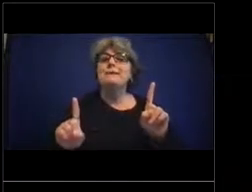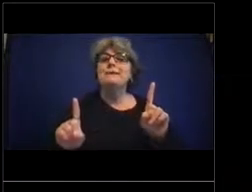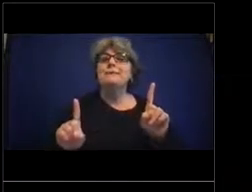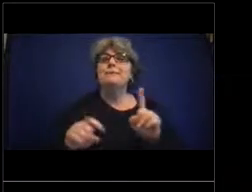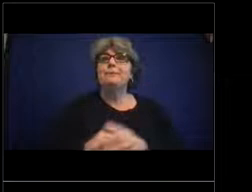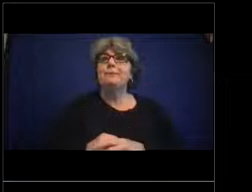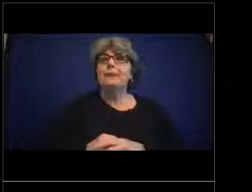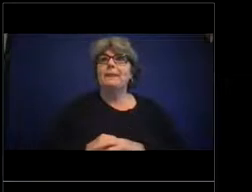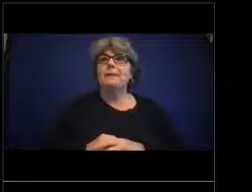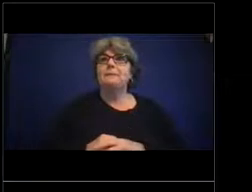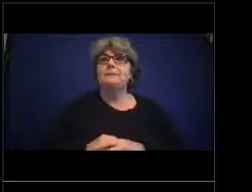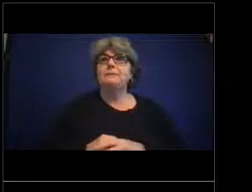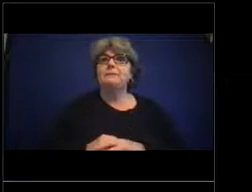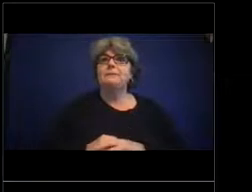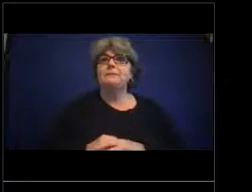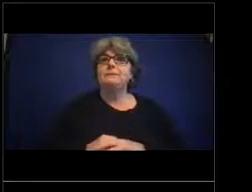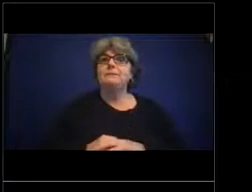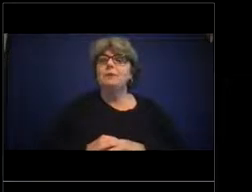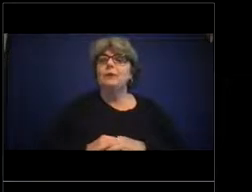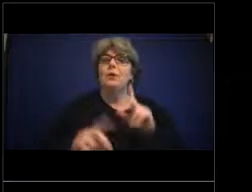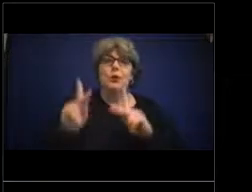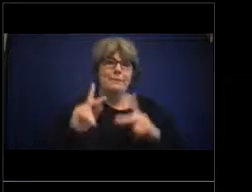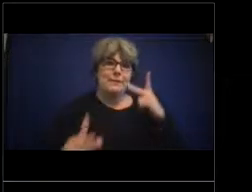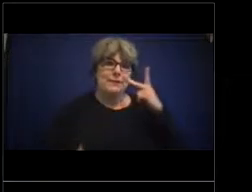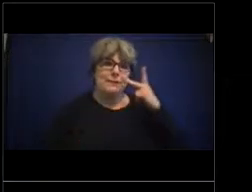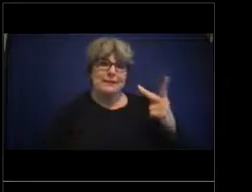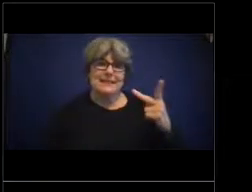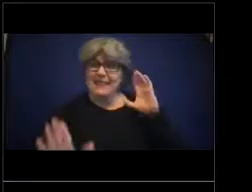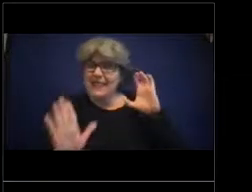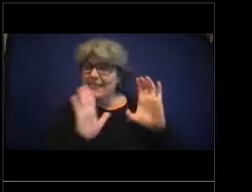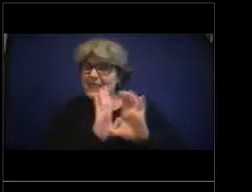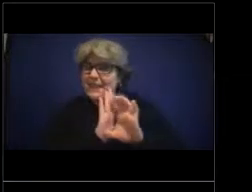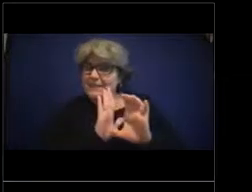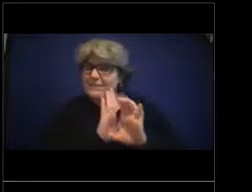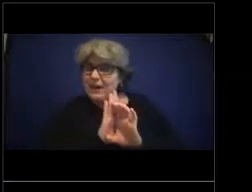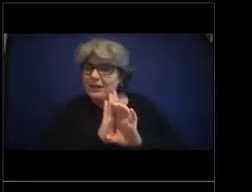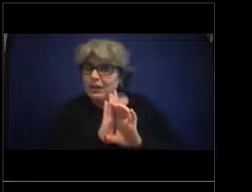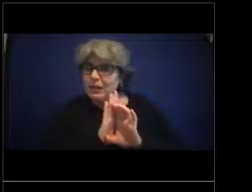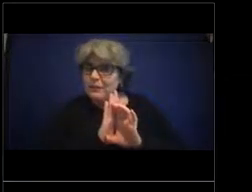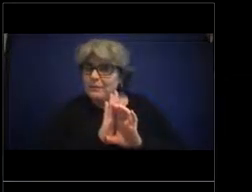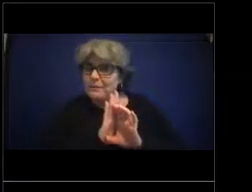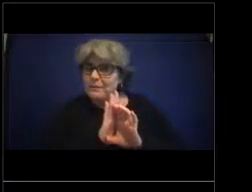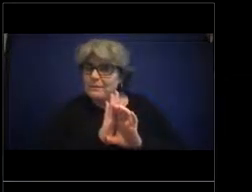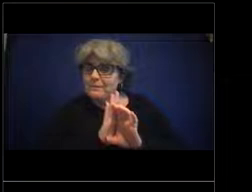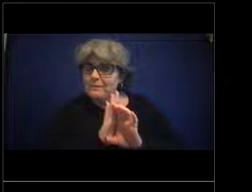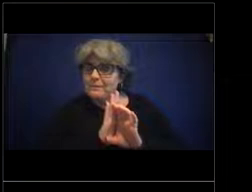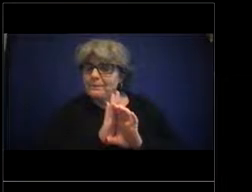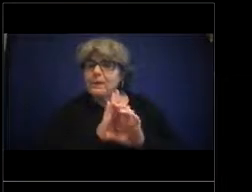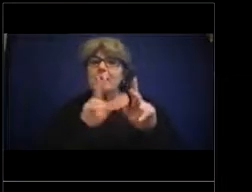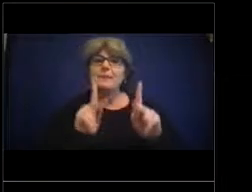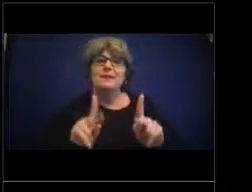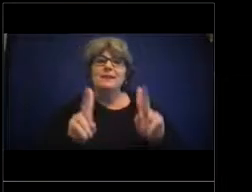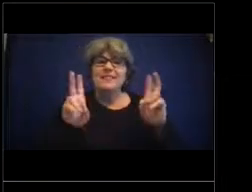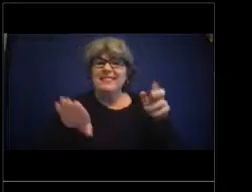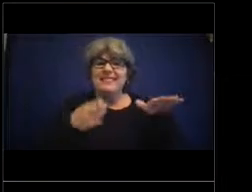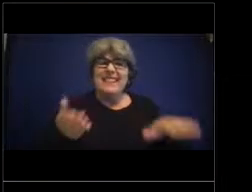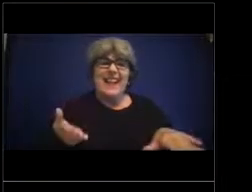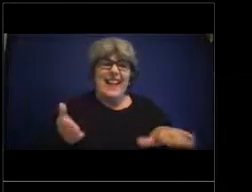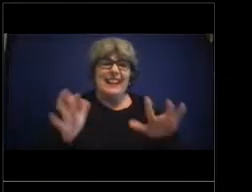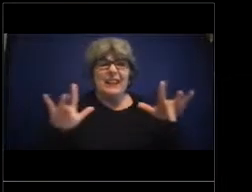in about what people are seeing in the photo. So Hadley tells us that it seems very dead and